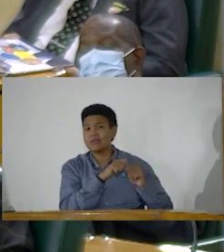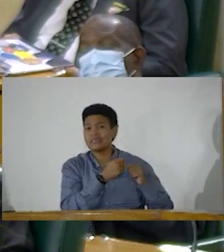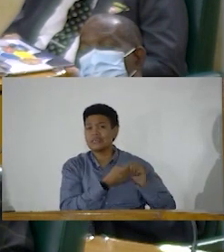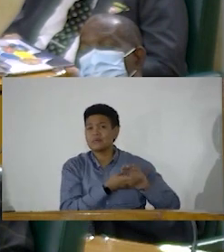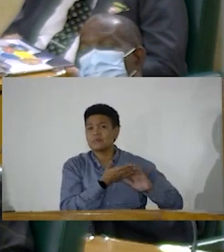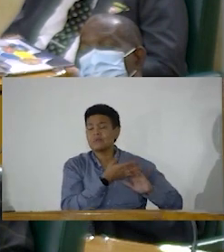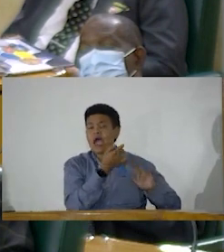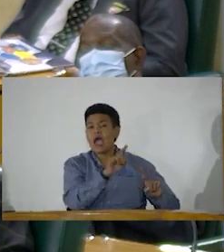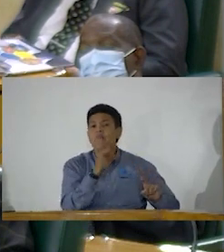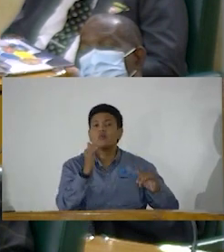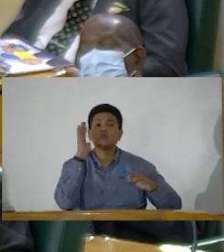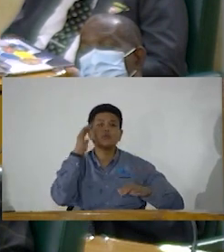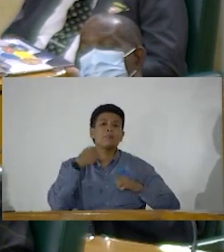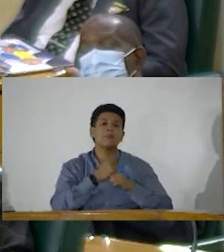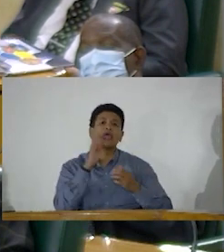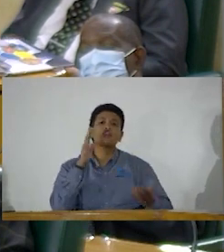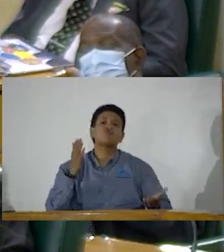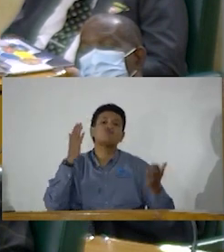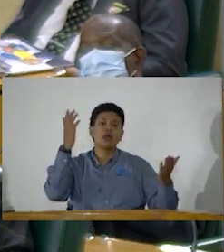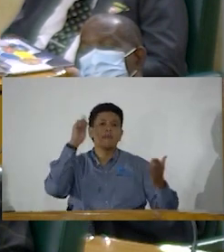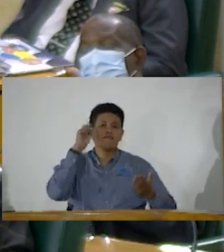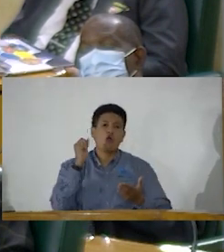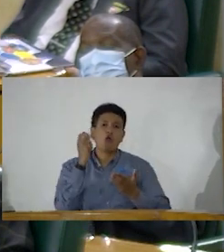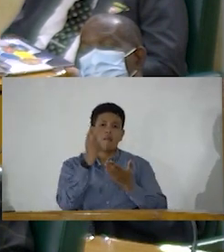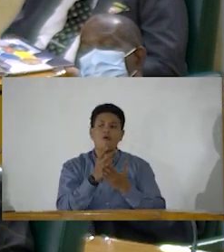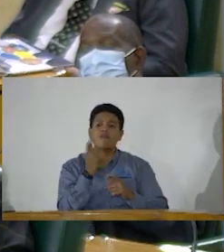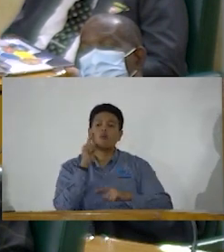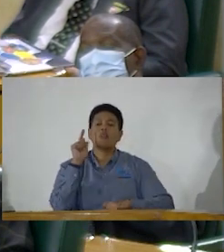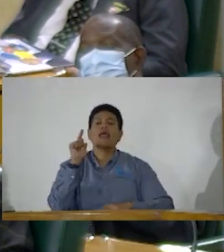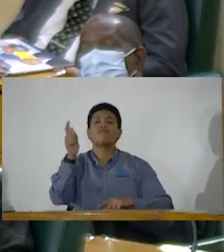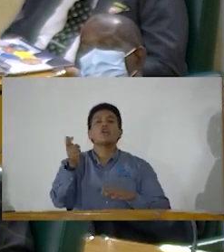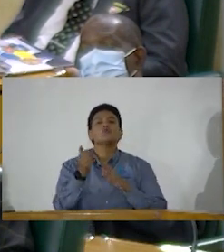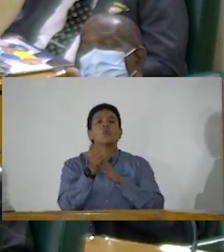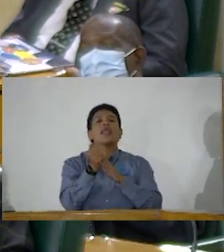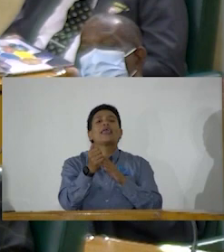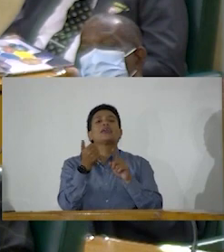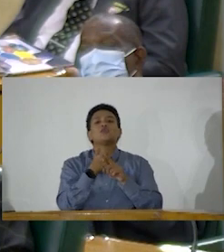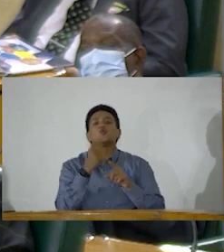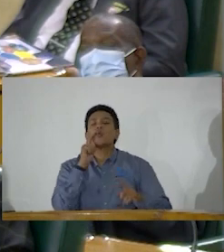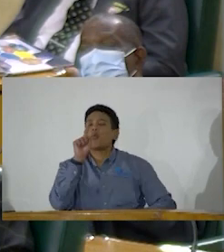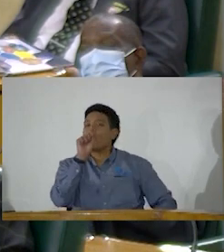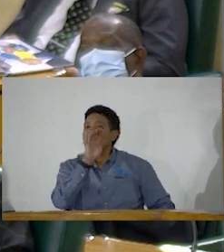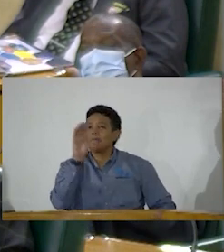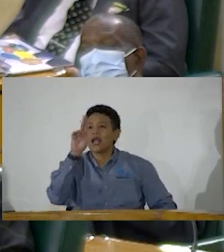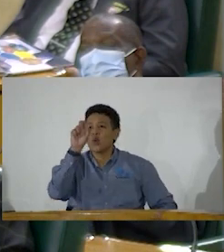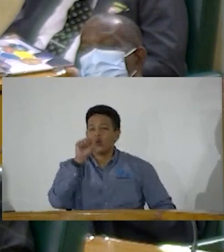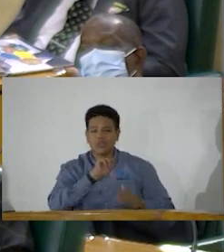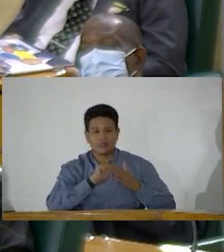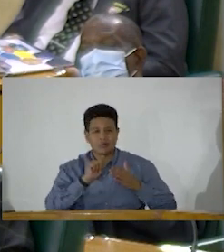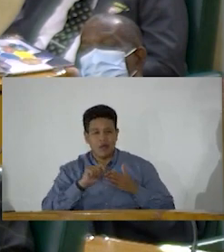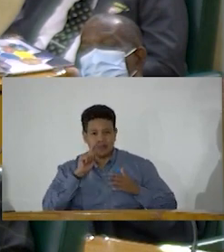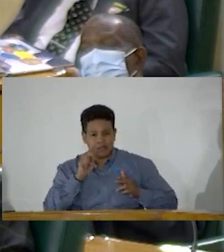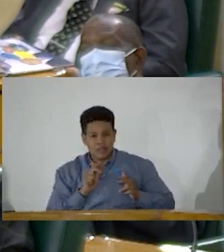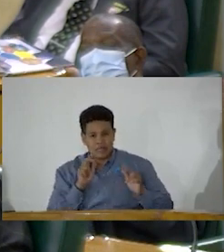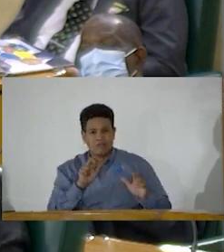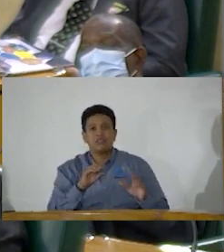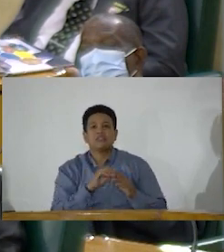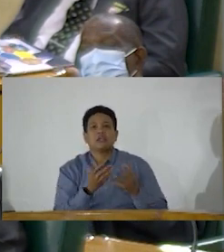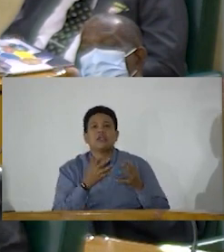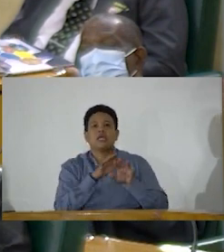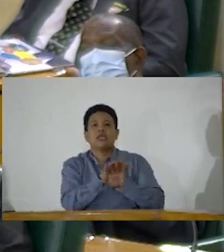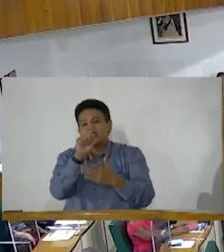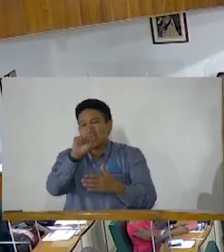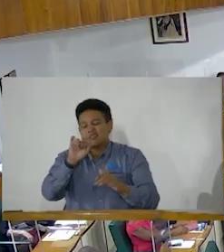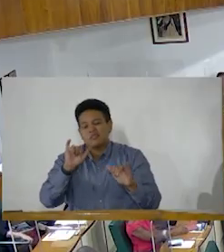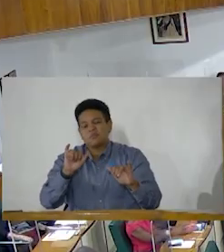place which will make a recommendation for approval that will eventually lead to at least $1 billion being invested in an integrated resort